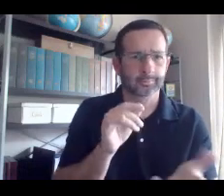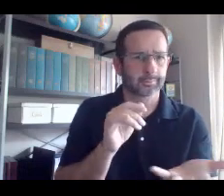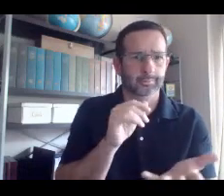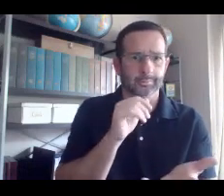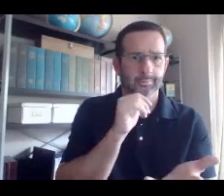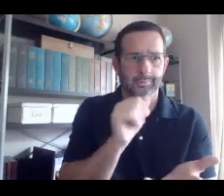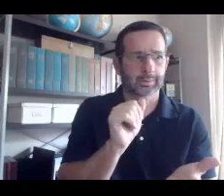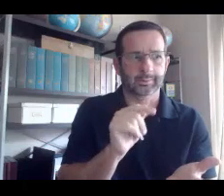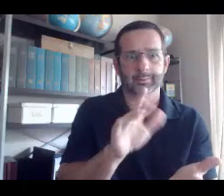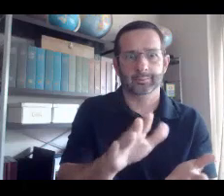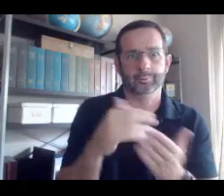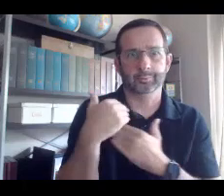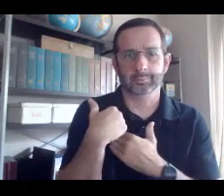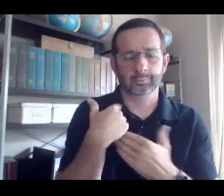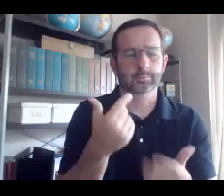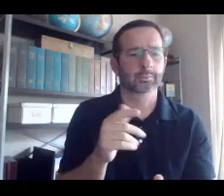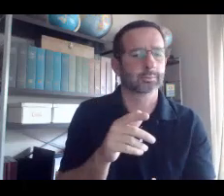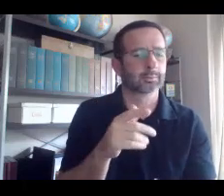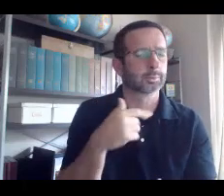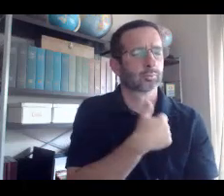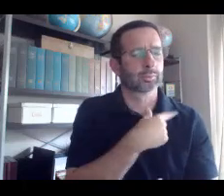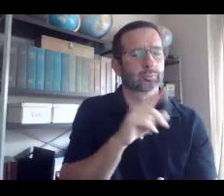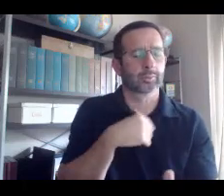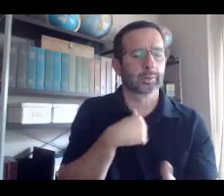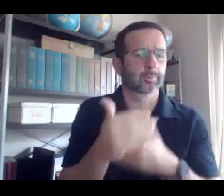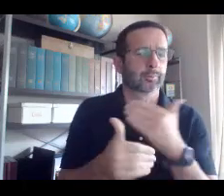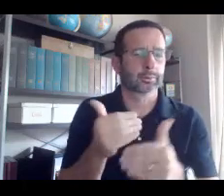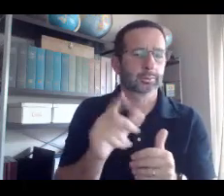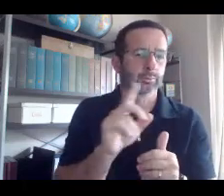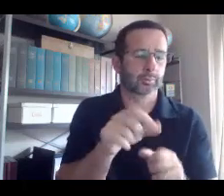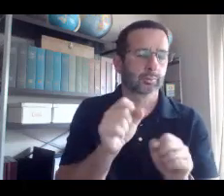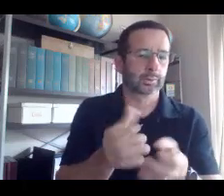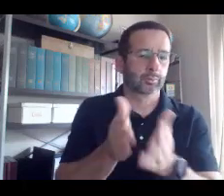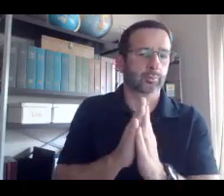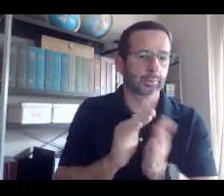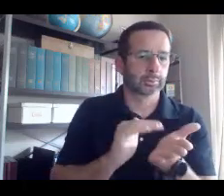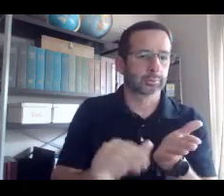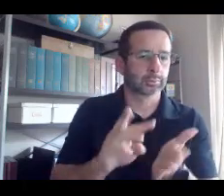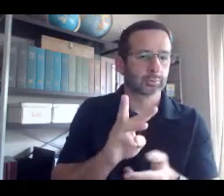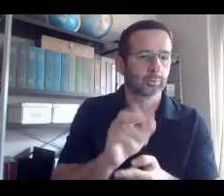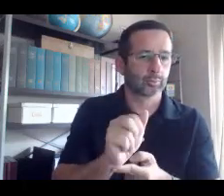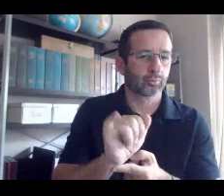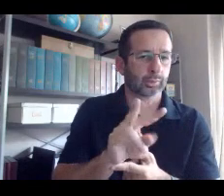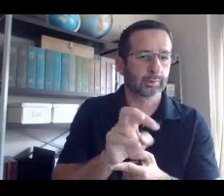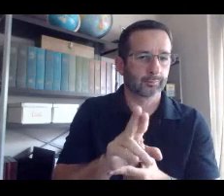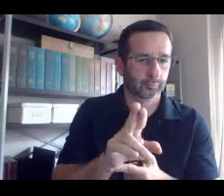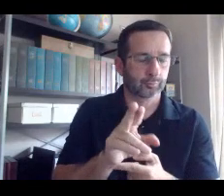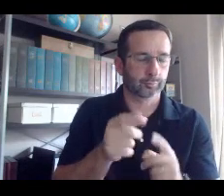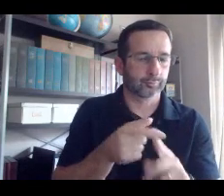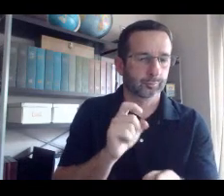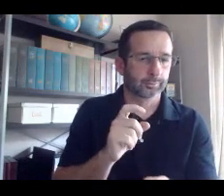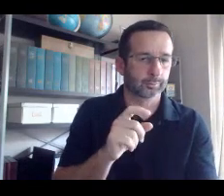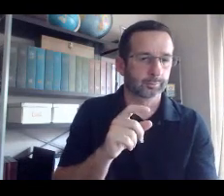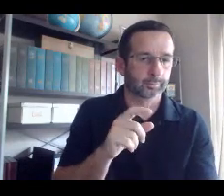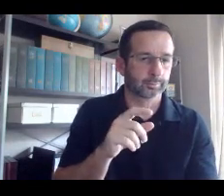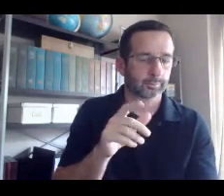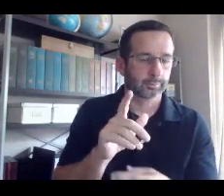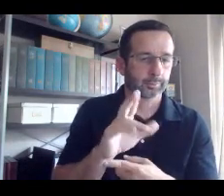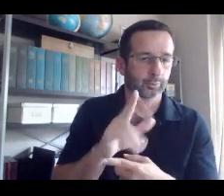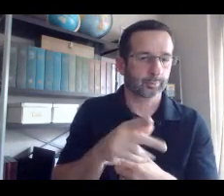for other situations that might happen that are maybe out of your control. We do have a process. You can request a